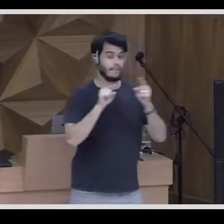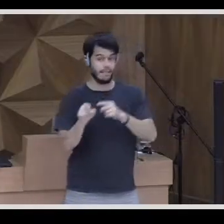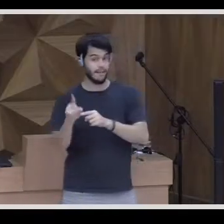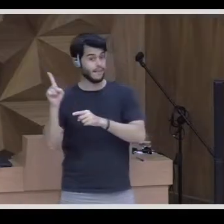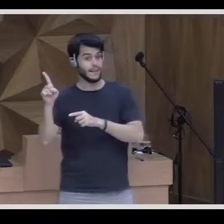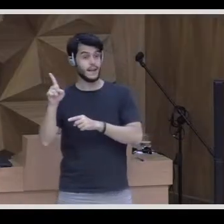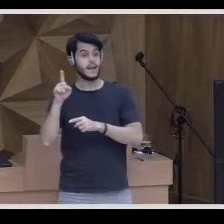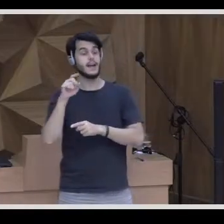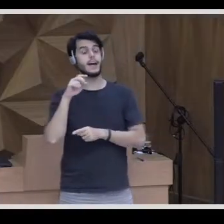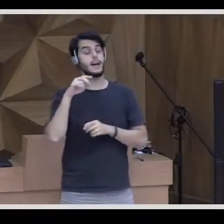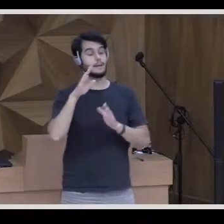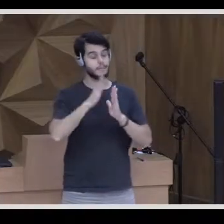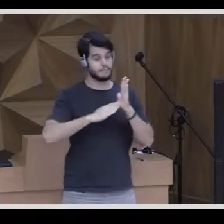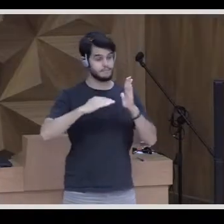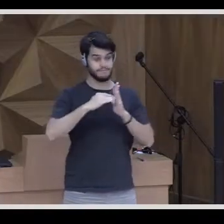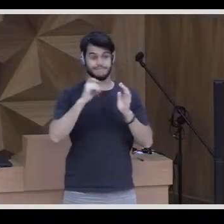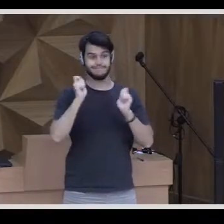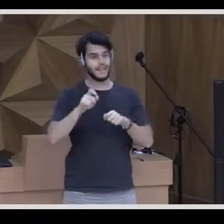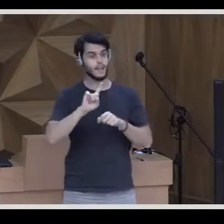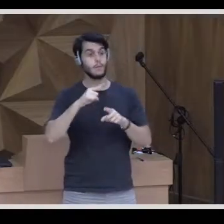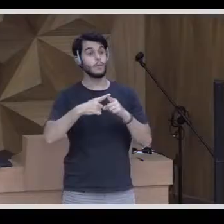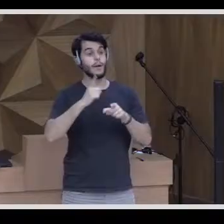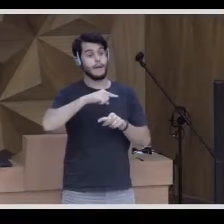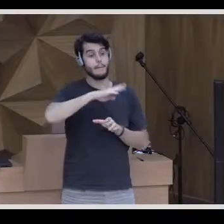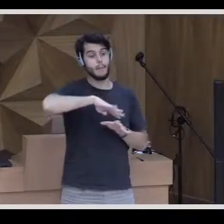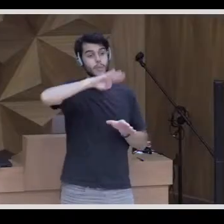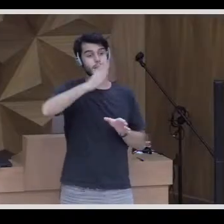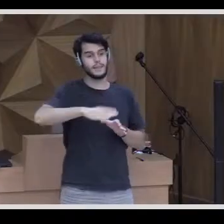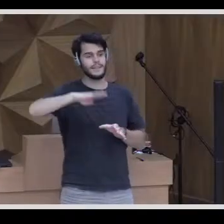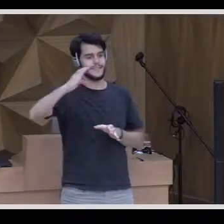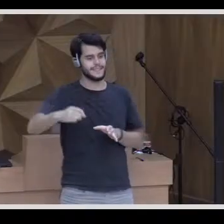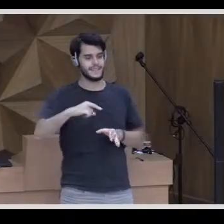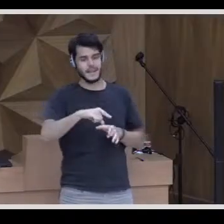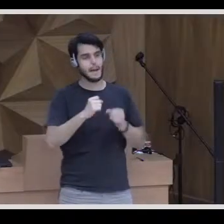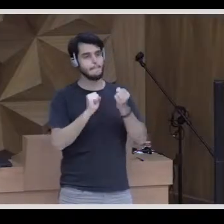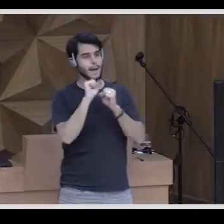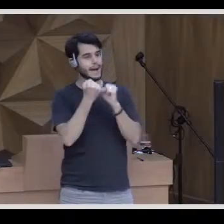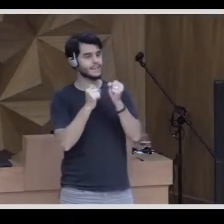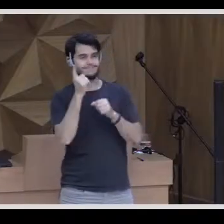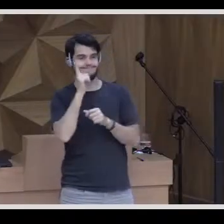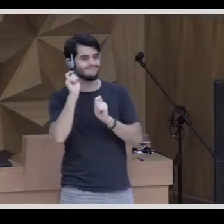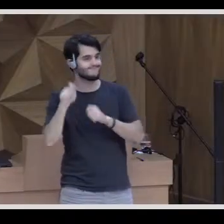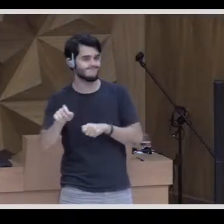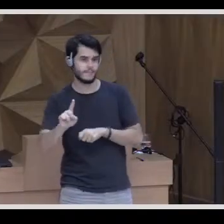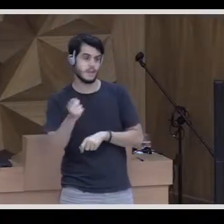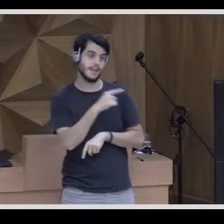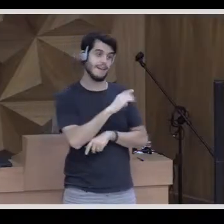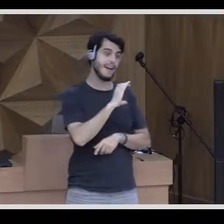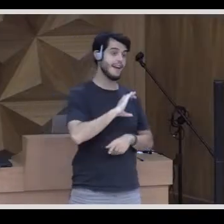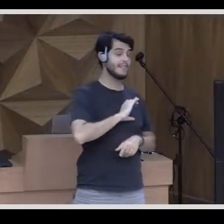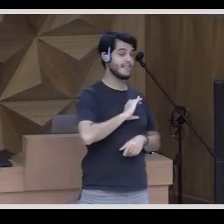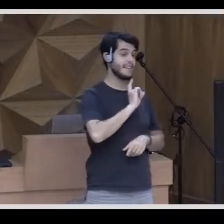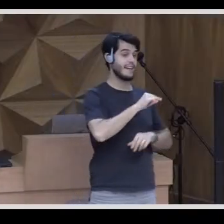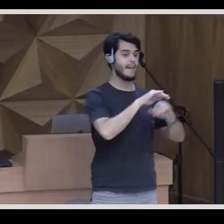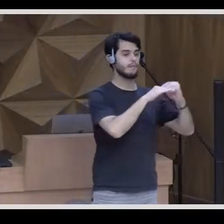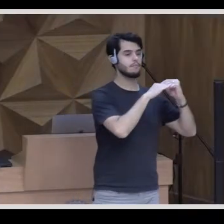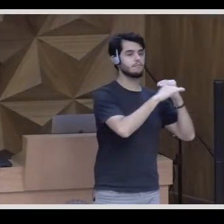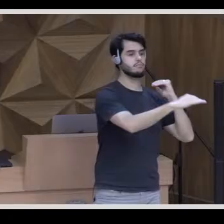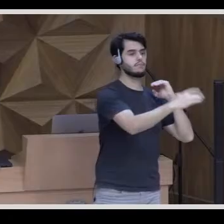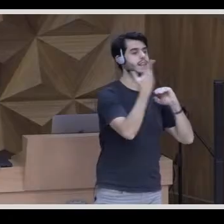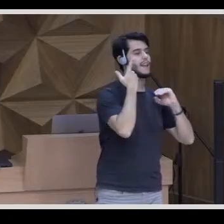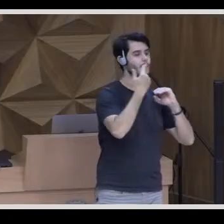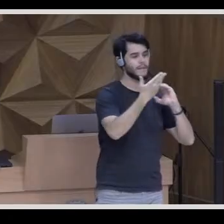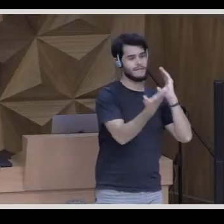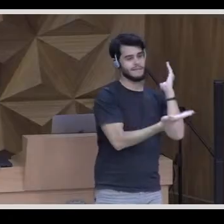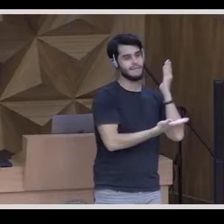of the problem was the sheer number of people we have working on the ground in forestry compared to other countries. So that